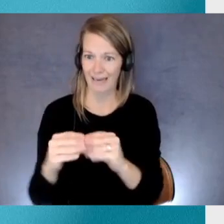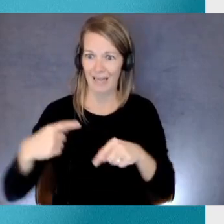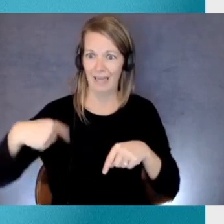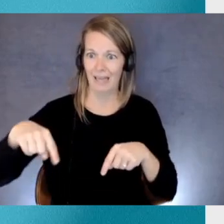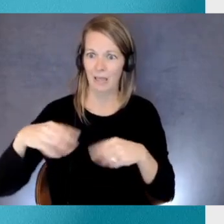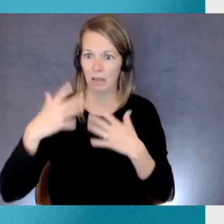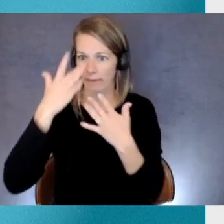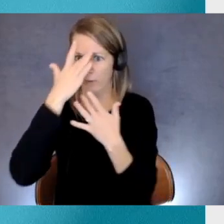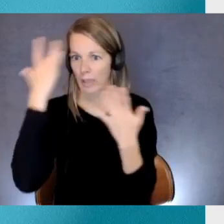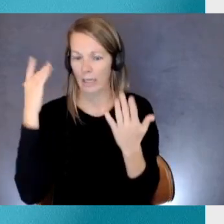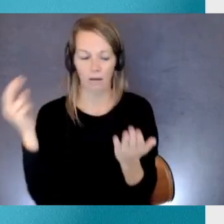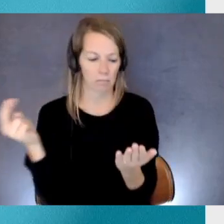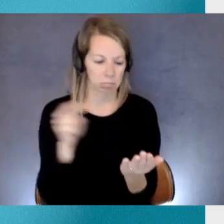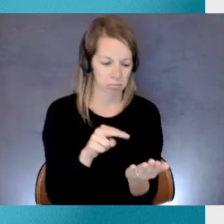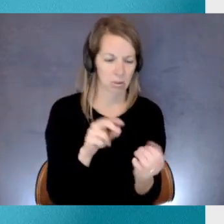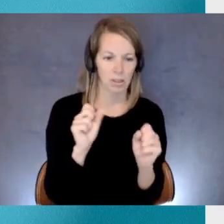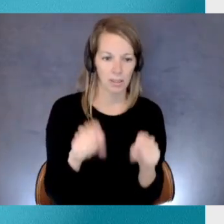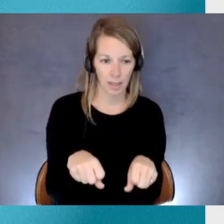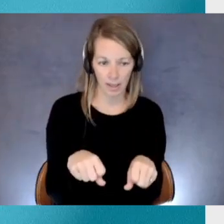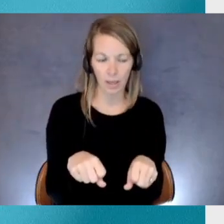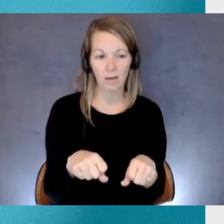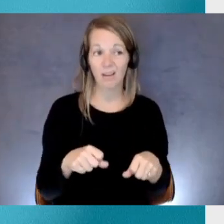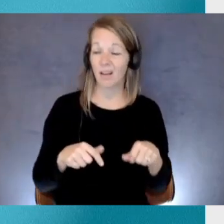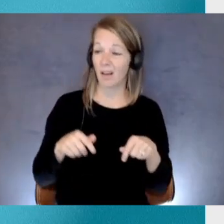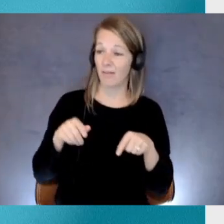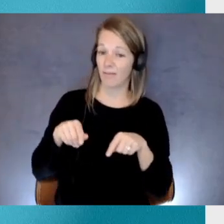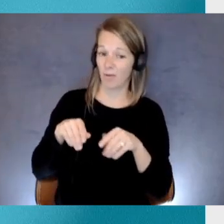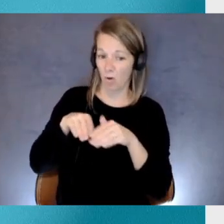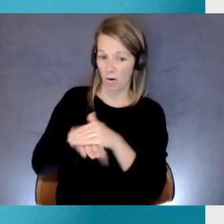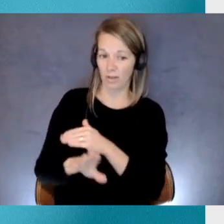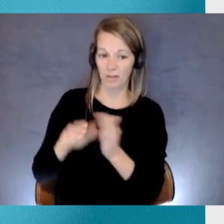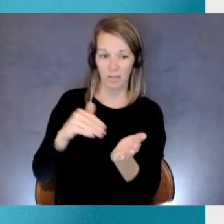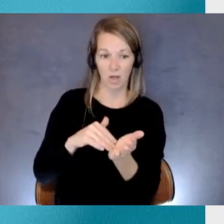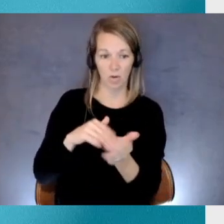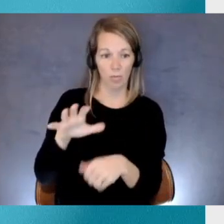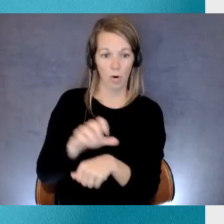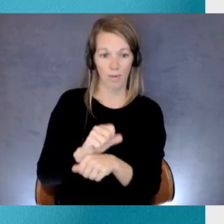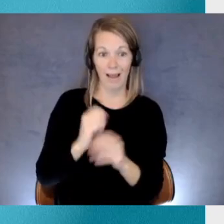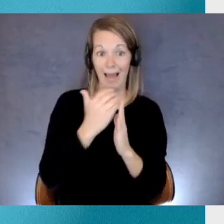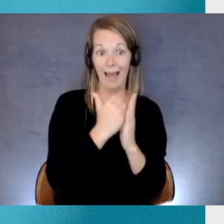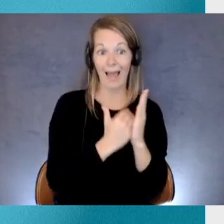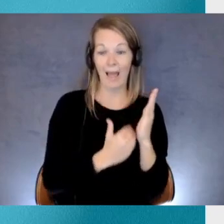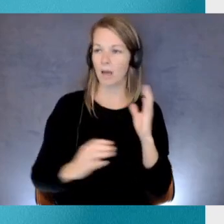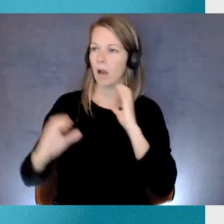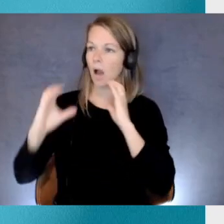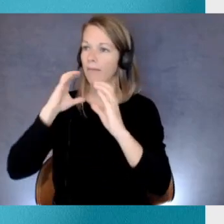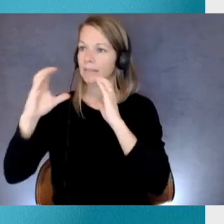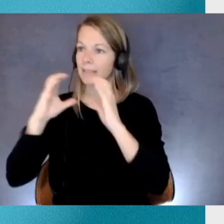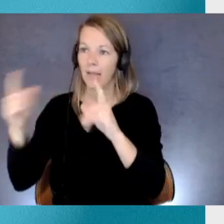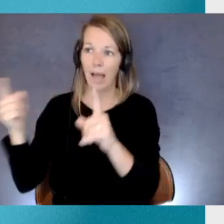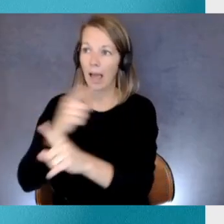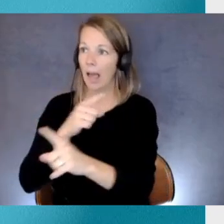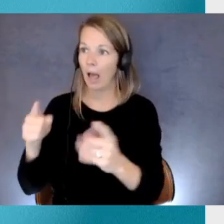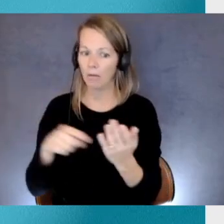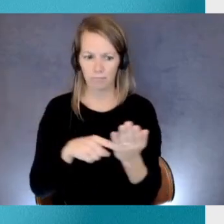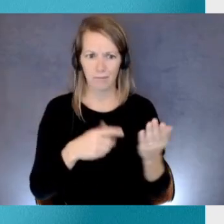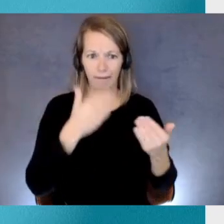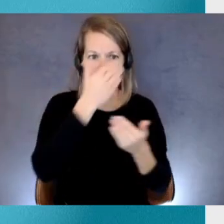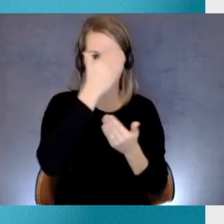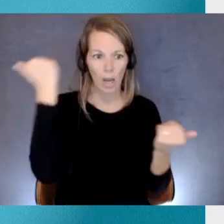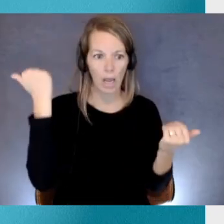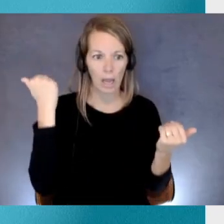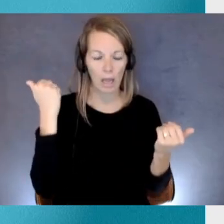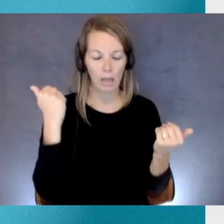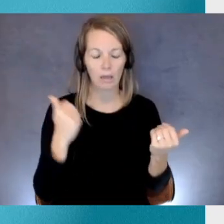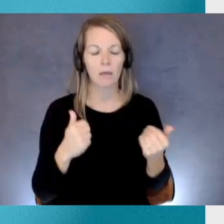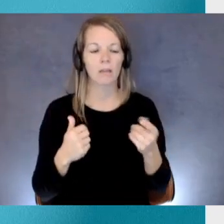or they forget. I've gone into doctor's appointments with lists of things, and then the conversation is so variant, I've really lost track of it. And so